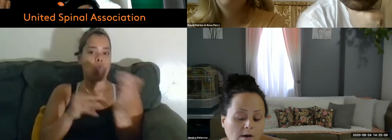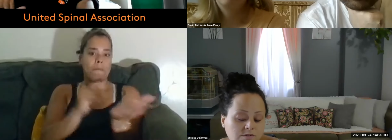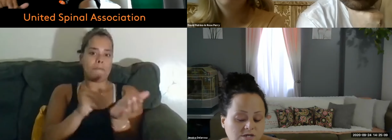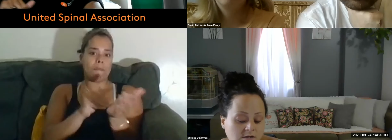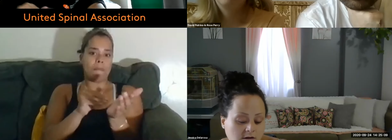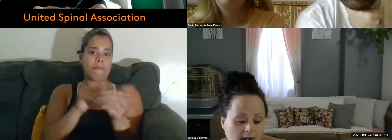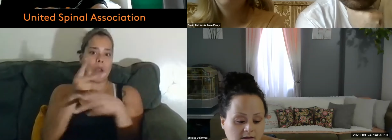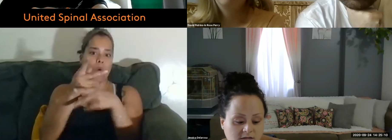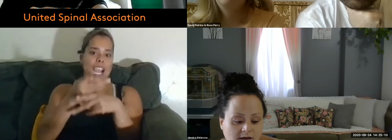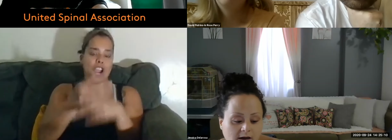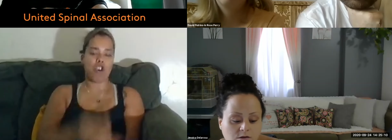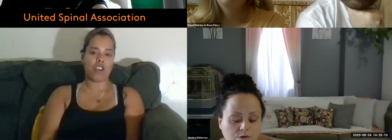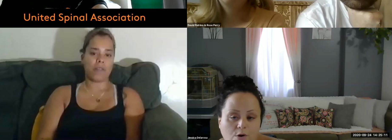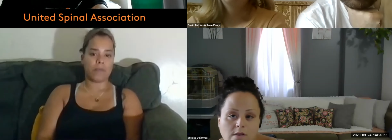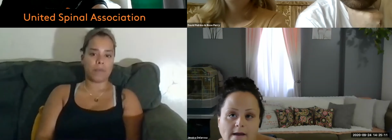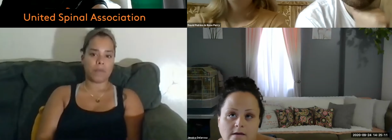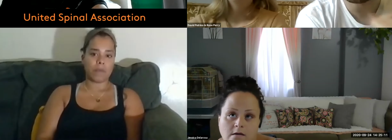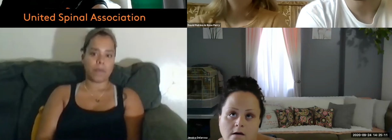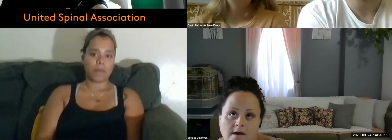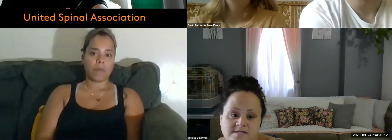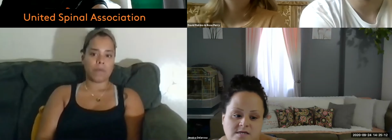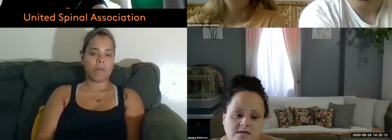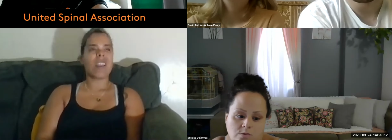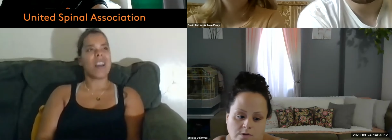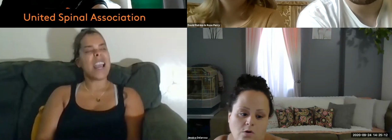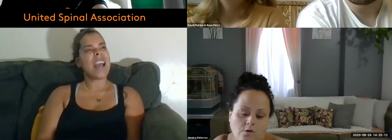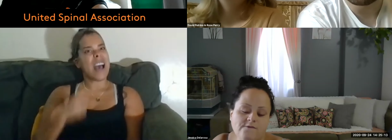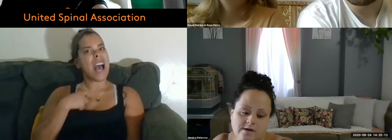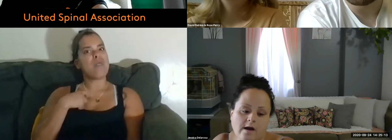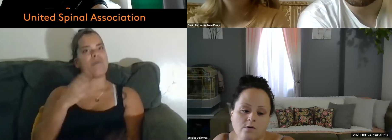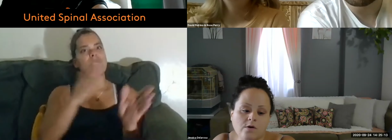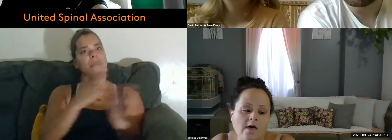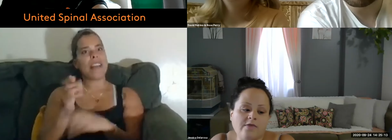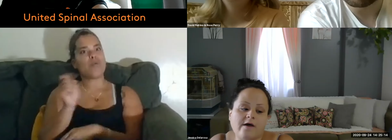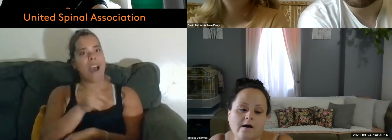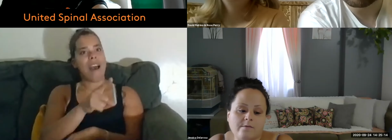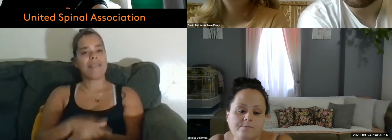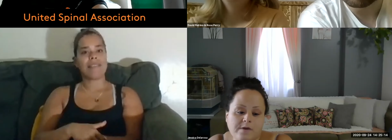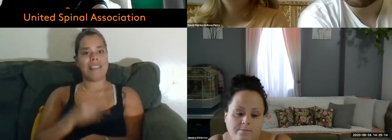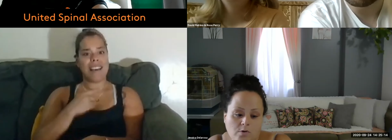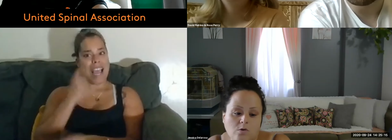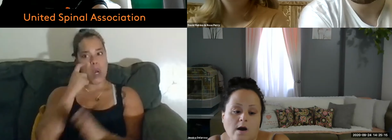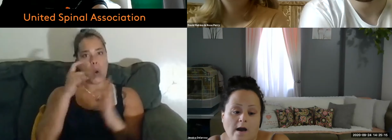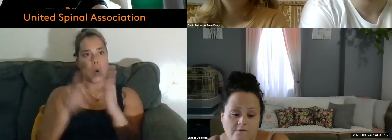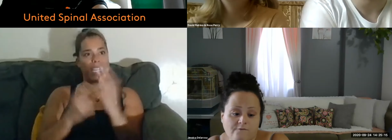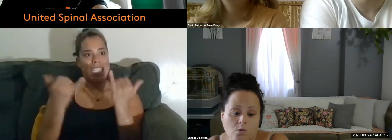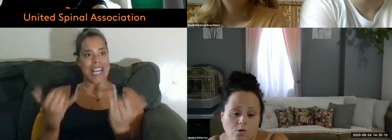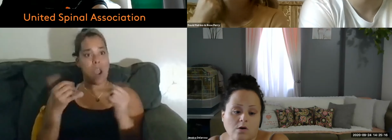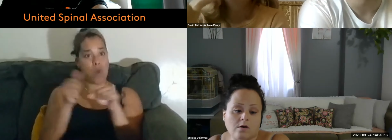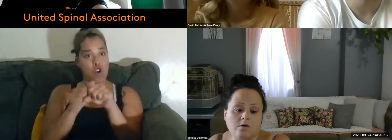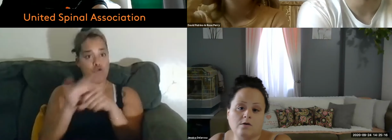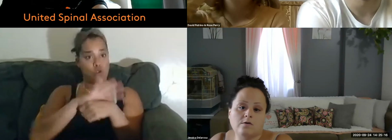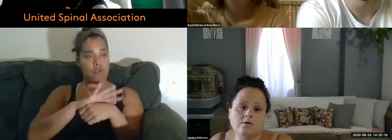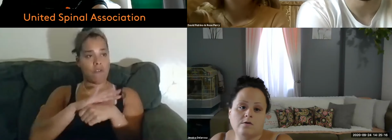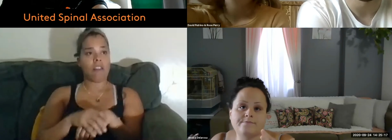no, I was just gonna add to that. You know, like I see with COVID now that people have